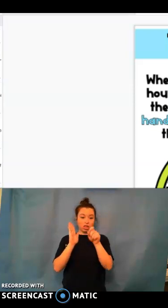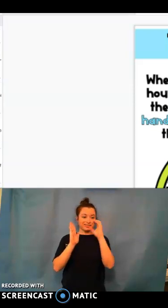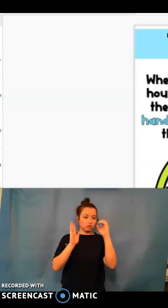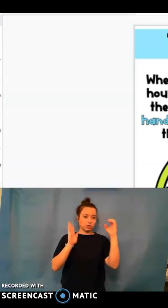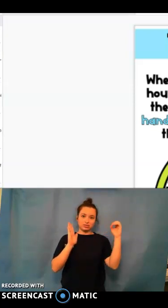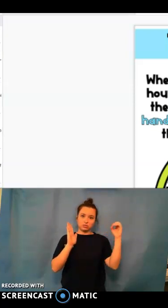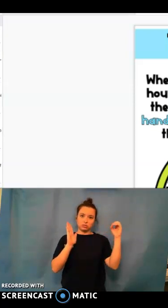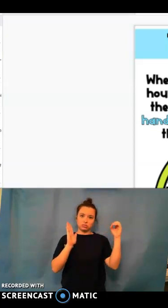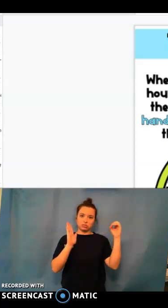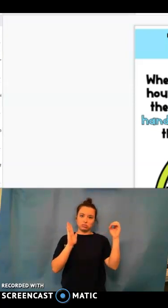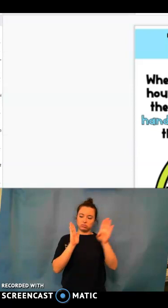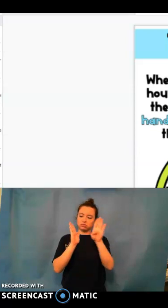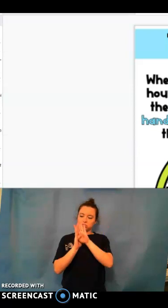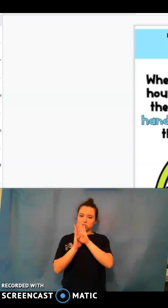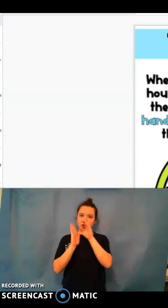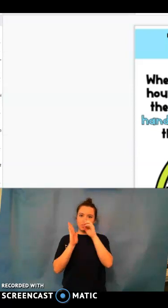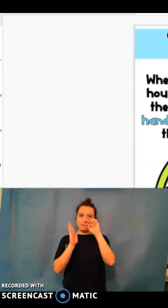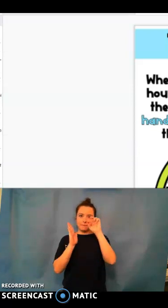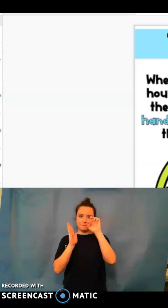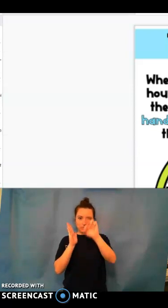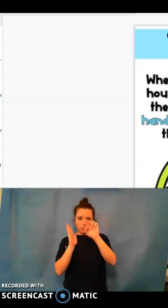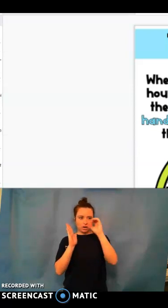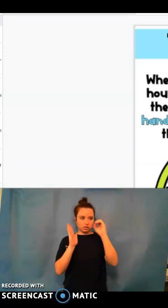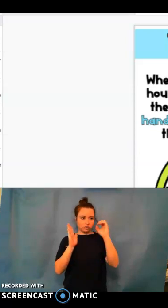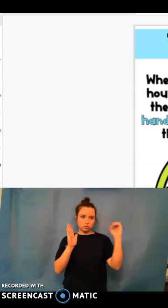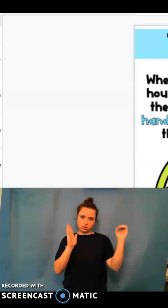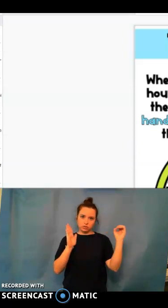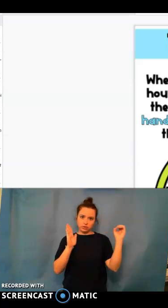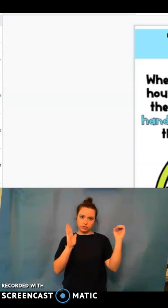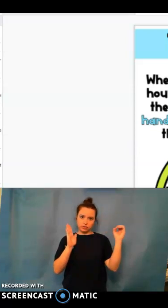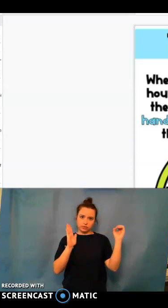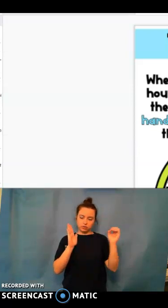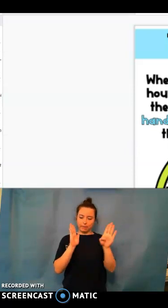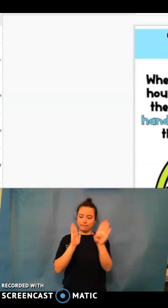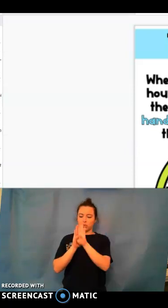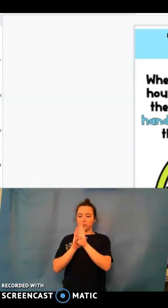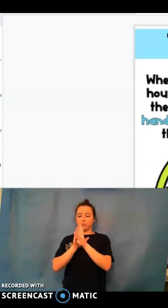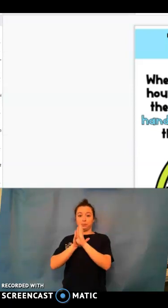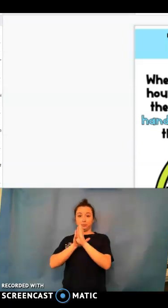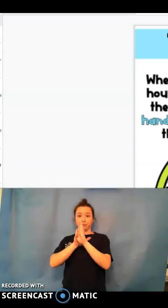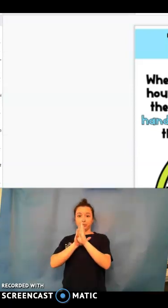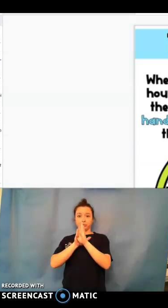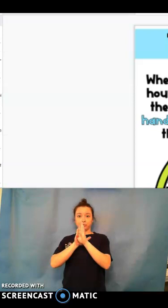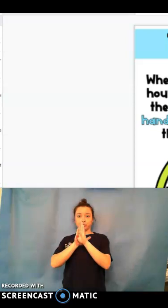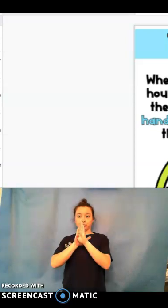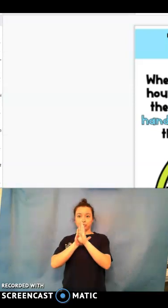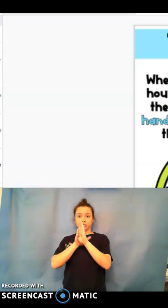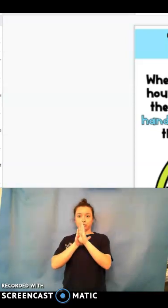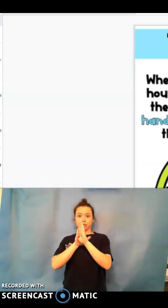4 o'clock. So when the minute hand points straight up in the sky, when he's pointing at the 12, it